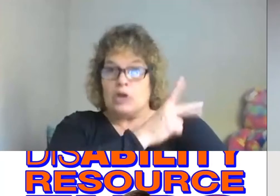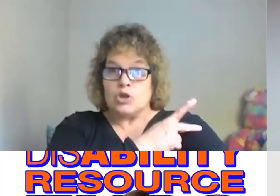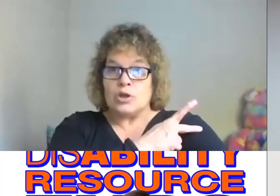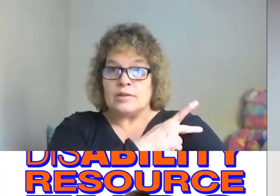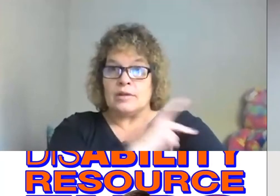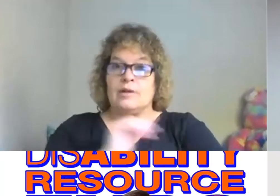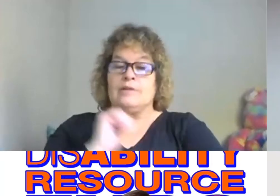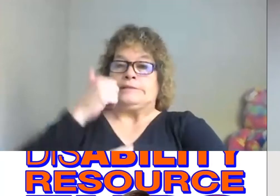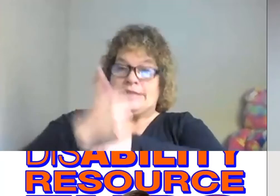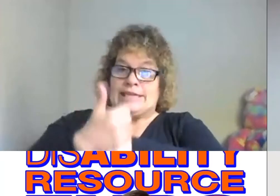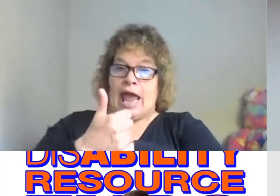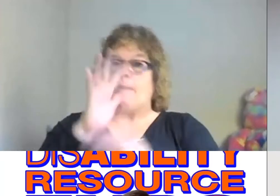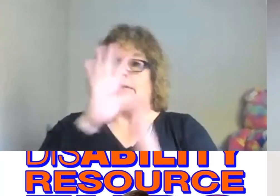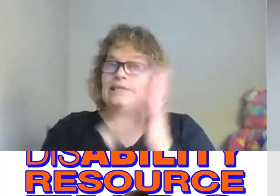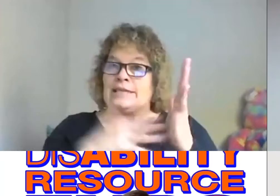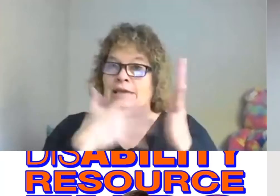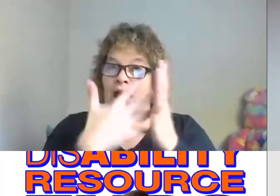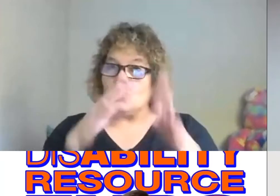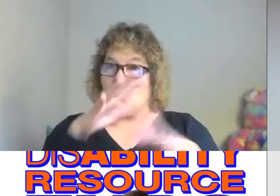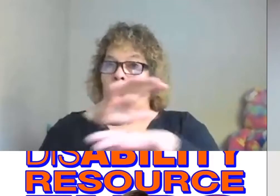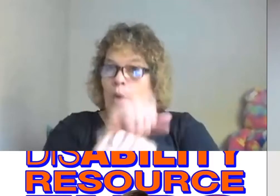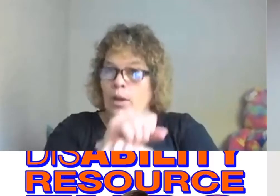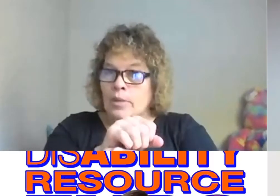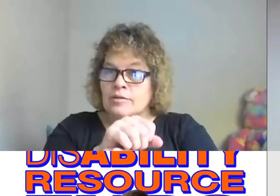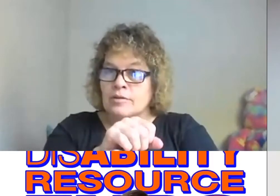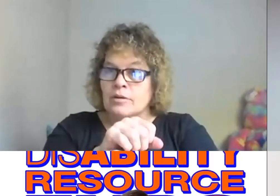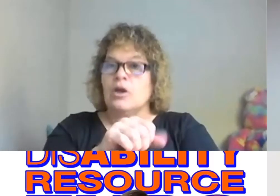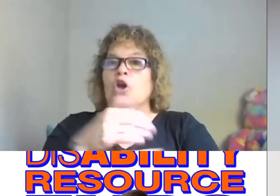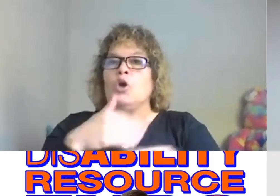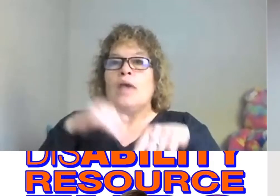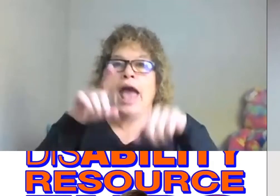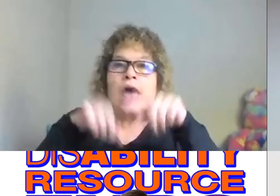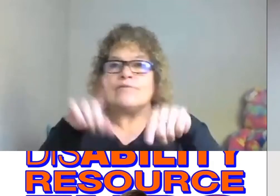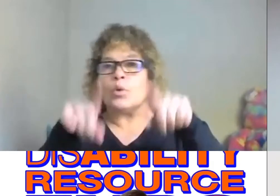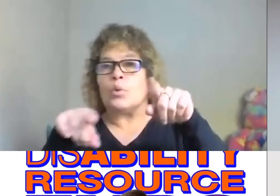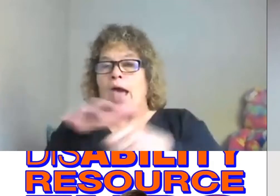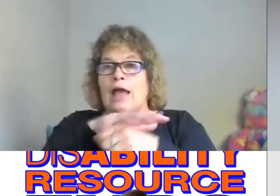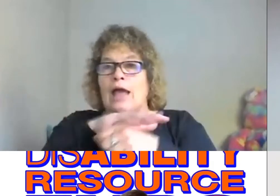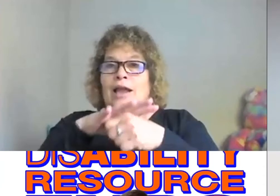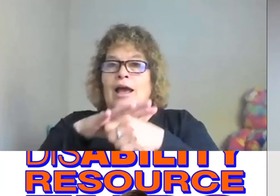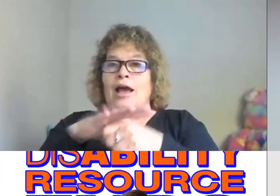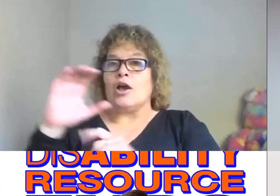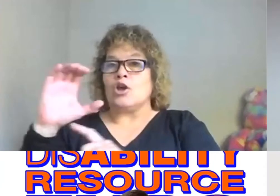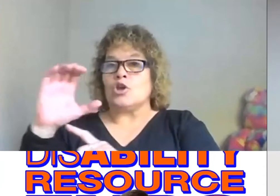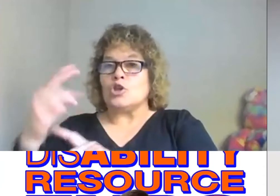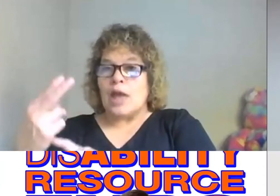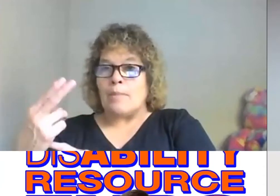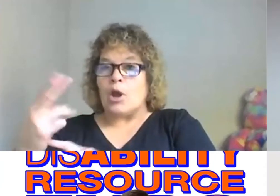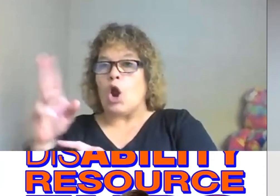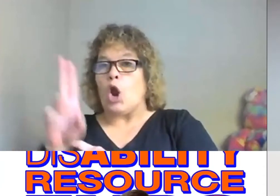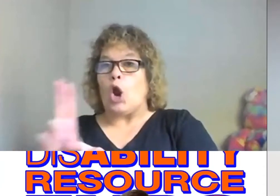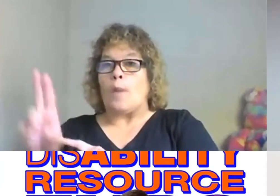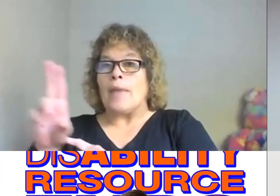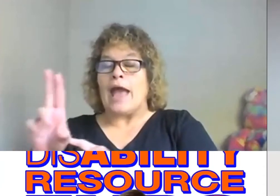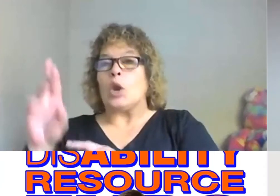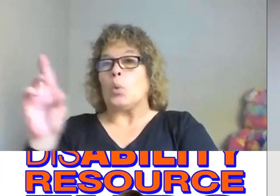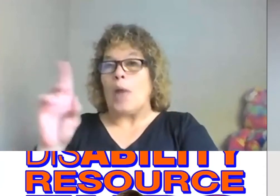appointments. We have a variety of locations: Champaign, Urbana, Rantoul,